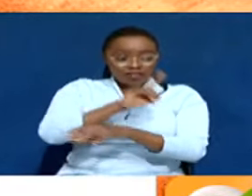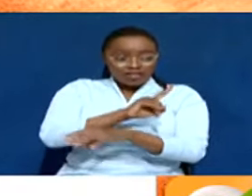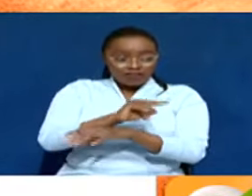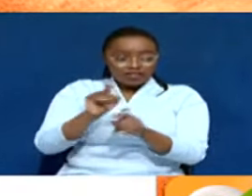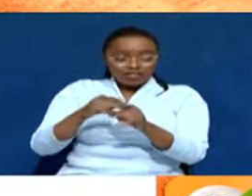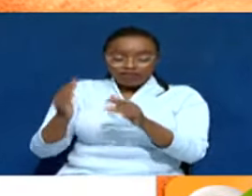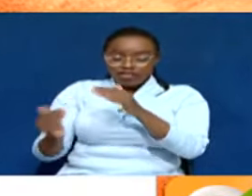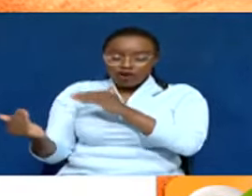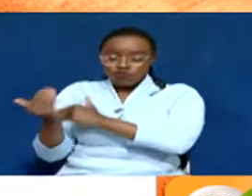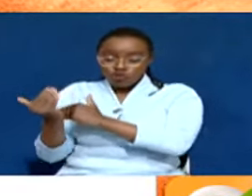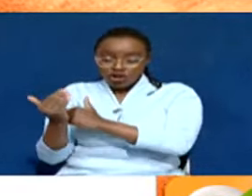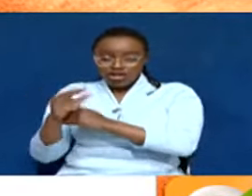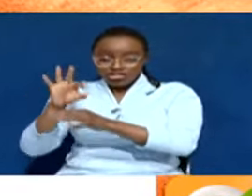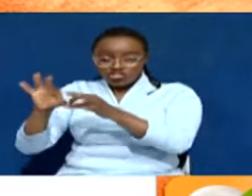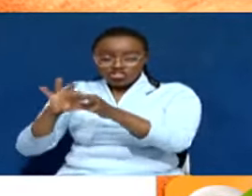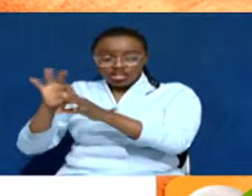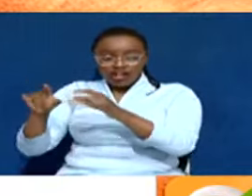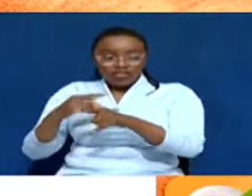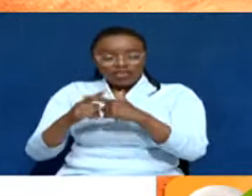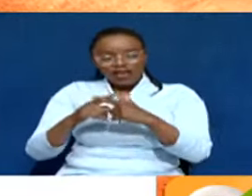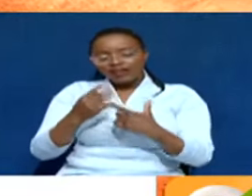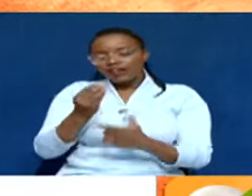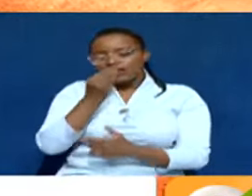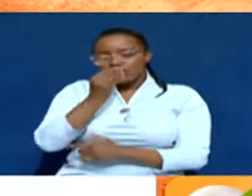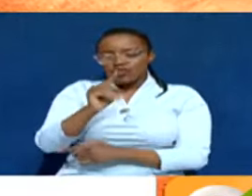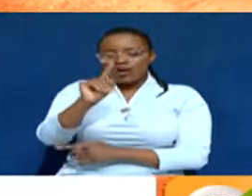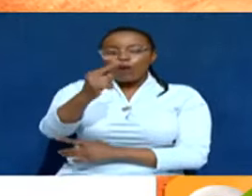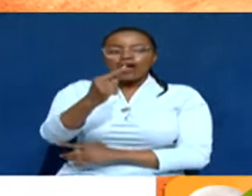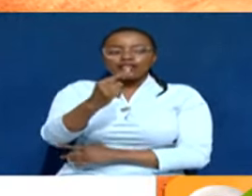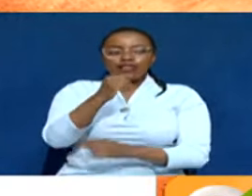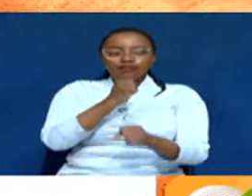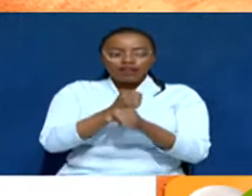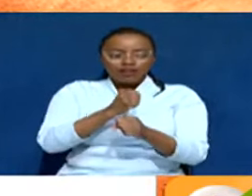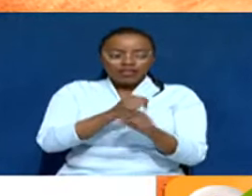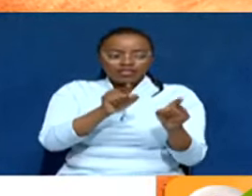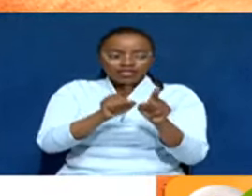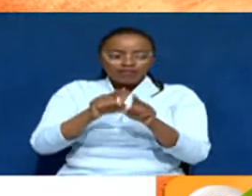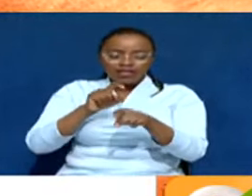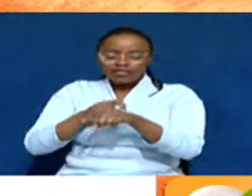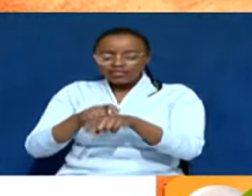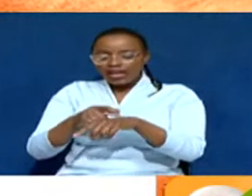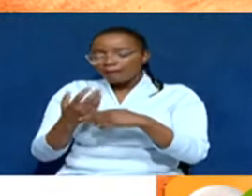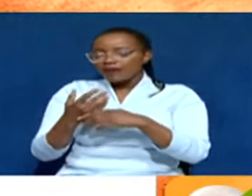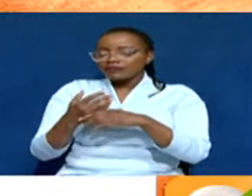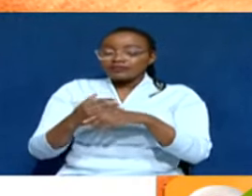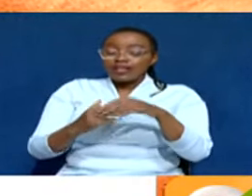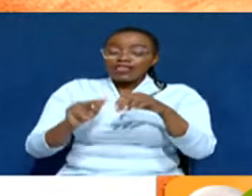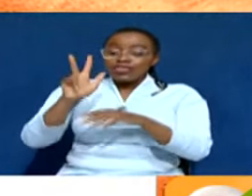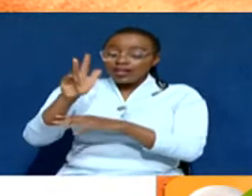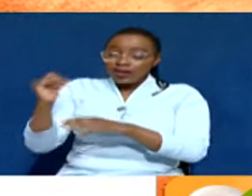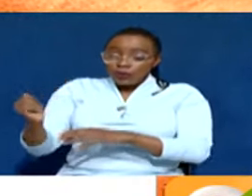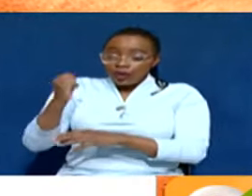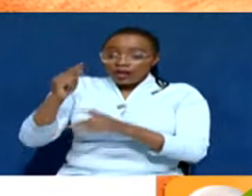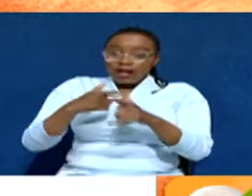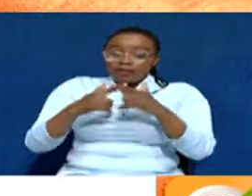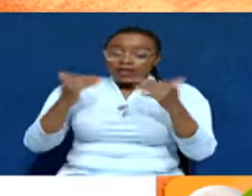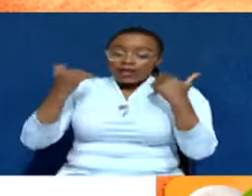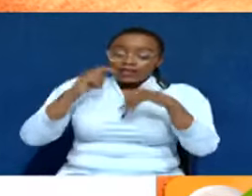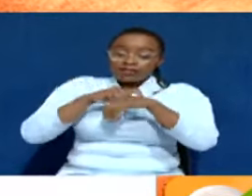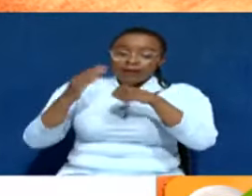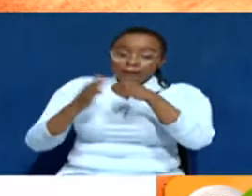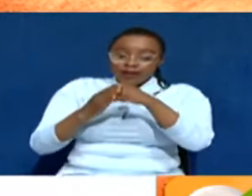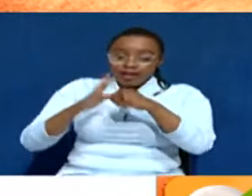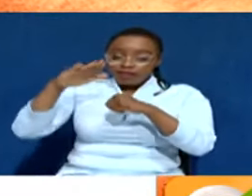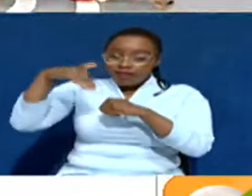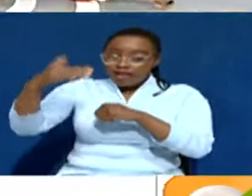tea na hubus mara moja. That's it. And I'm working na lala saa 9 na amka saa 3 asubuhi.